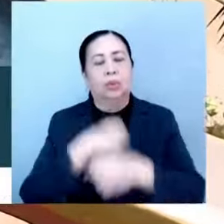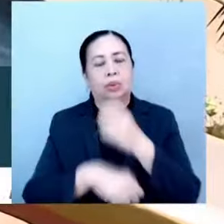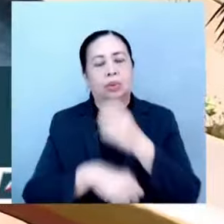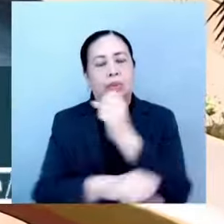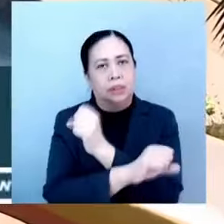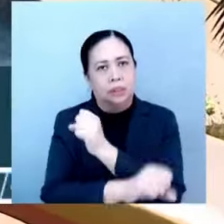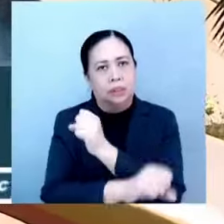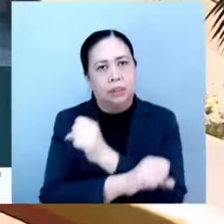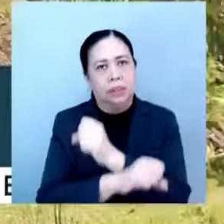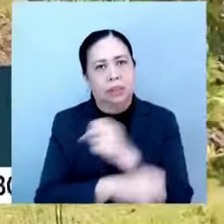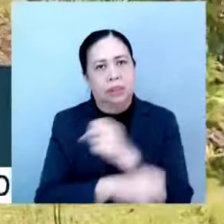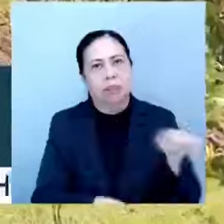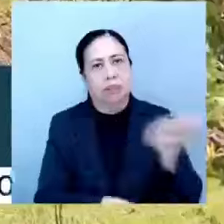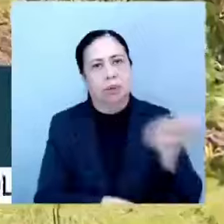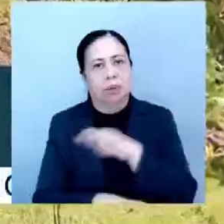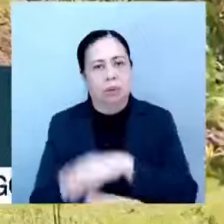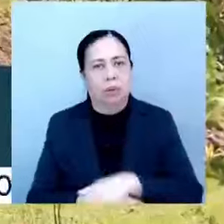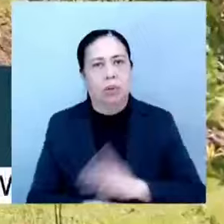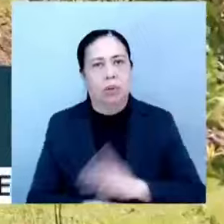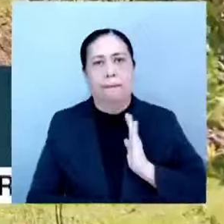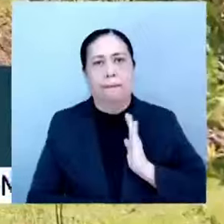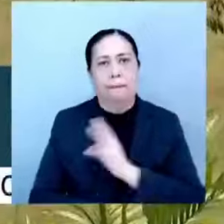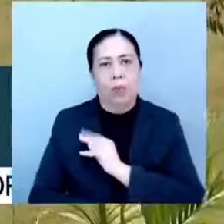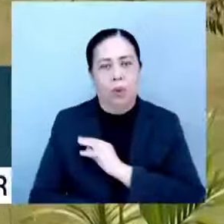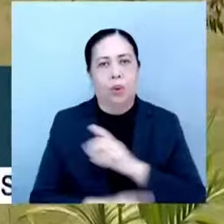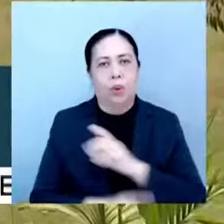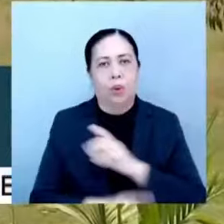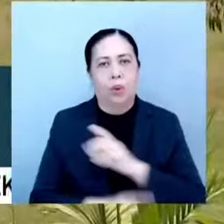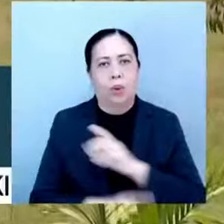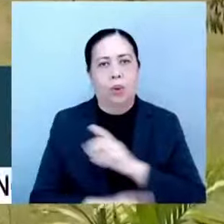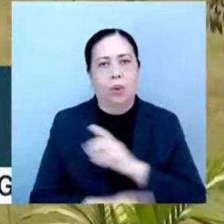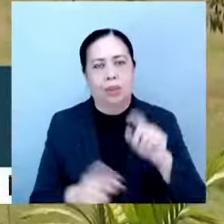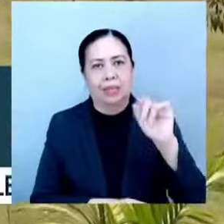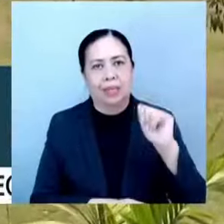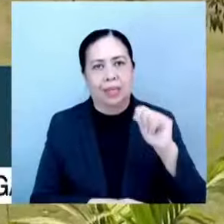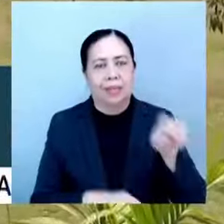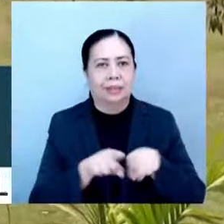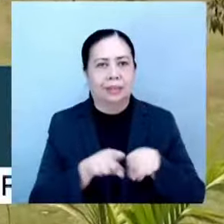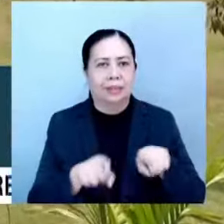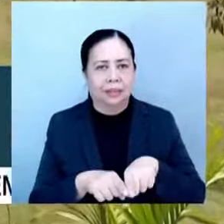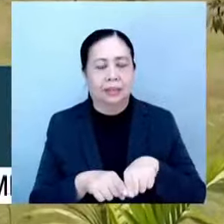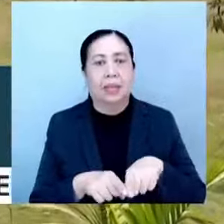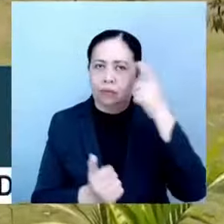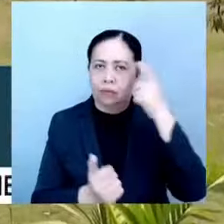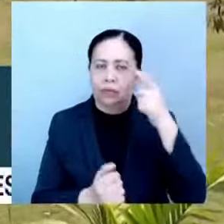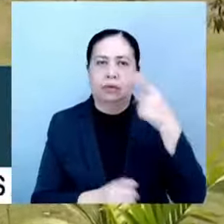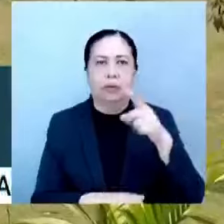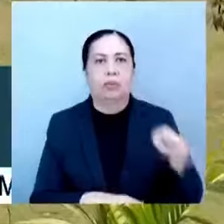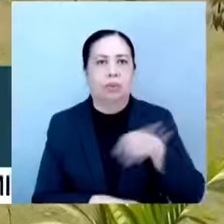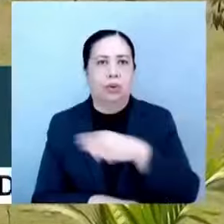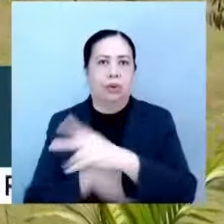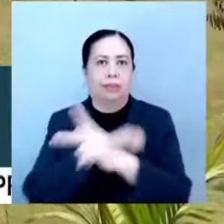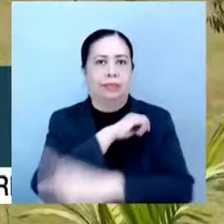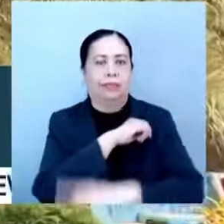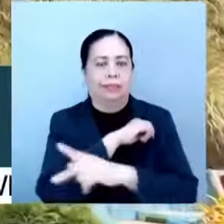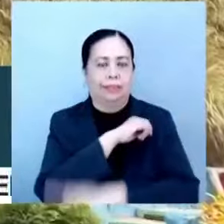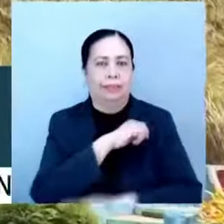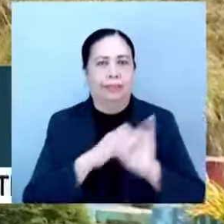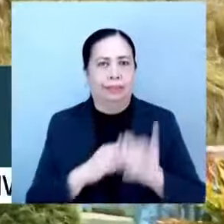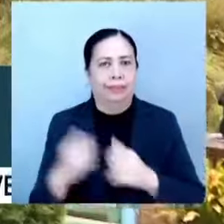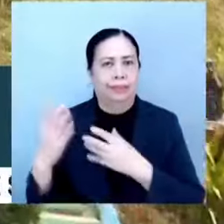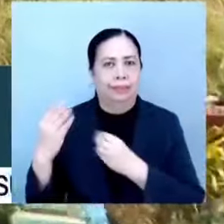senior board member Tita Baha will now sit as acting vice governor of the province of Bohol. And that's the latest here from Central Visayas. Annie